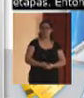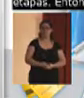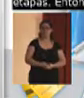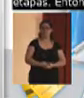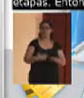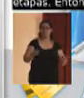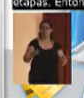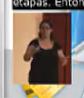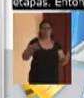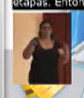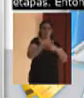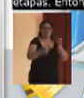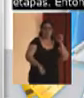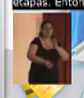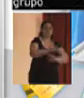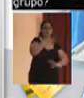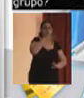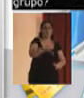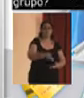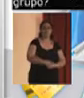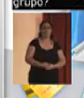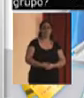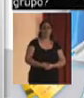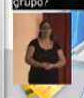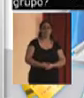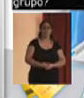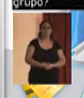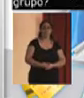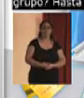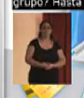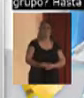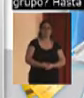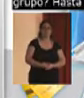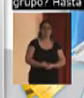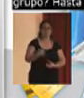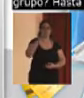stages. Why was a group created?